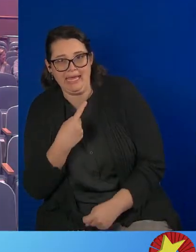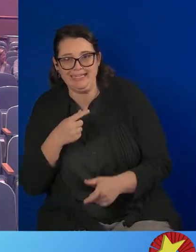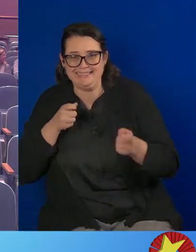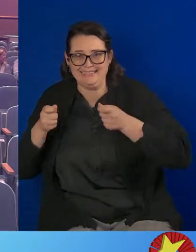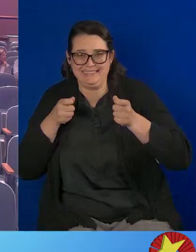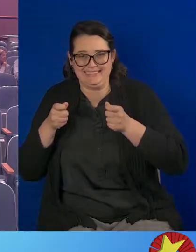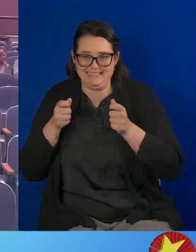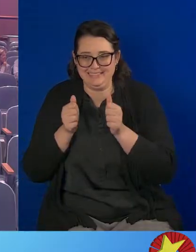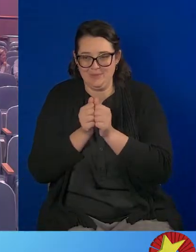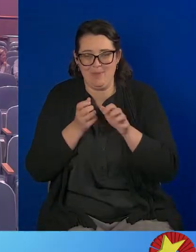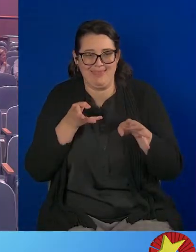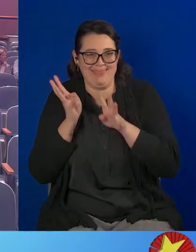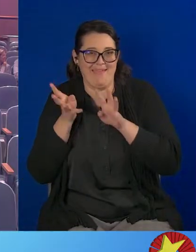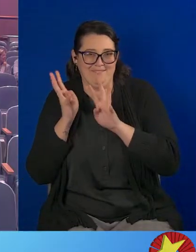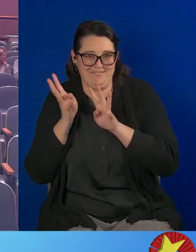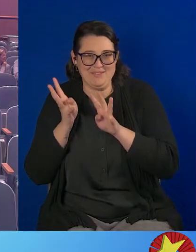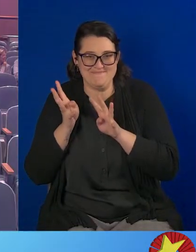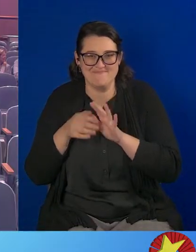stream. So,